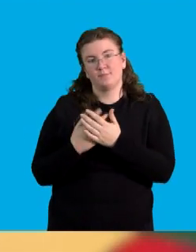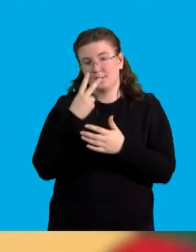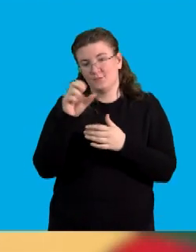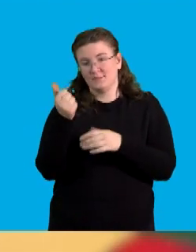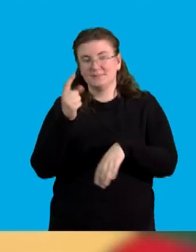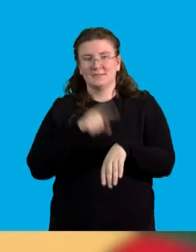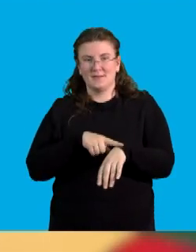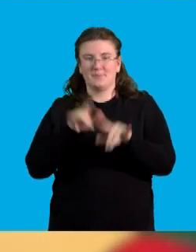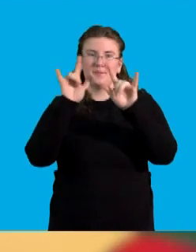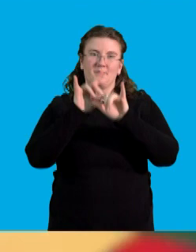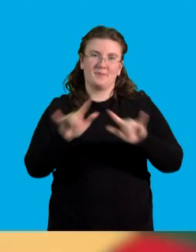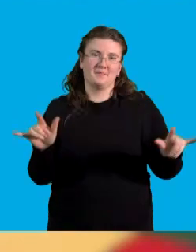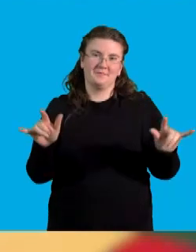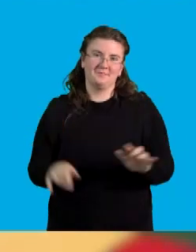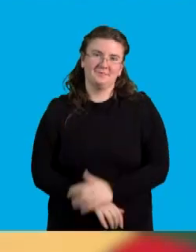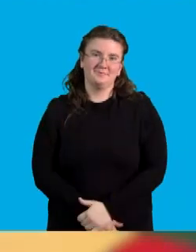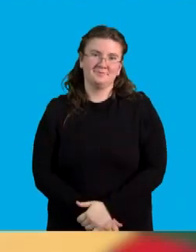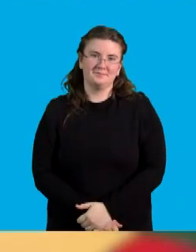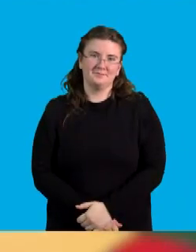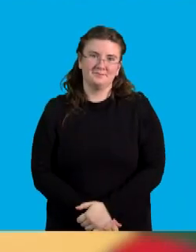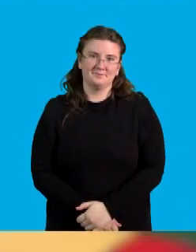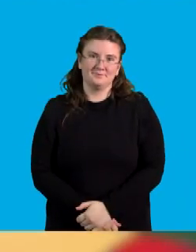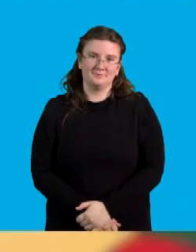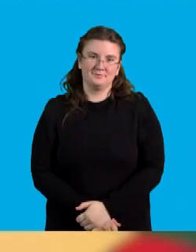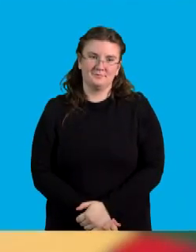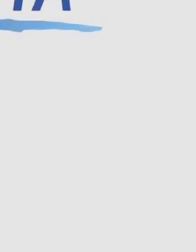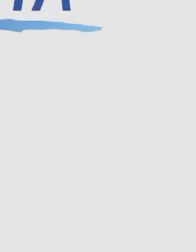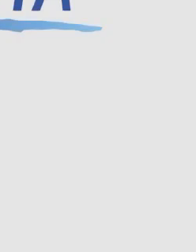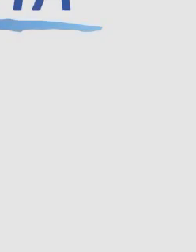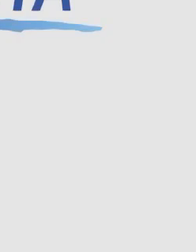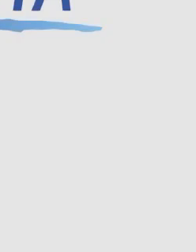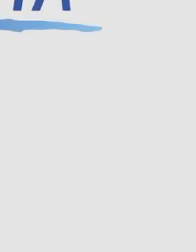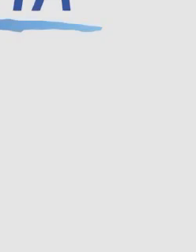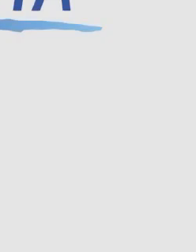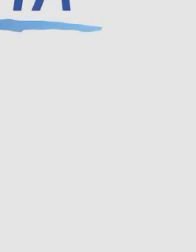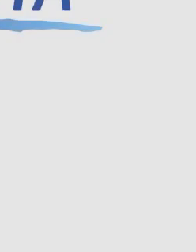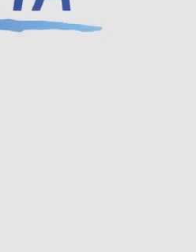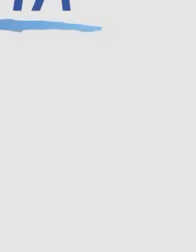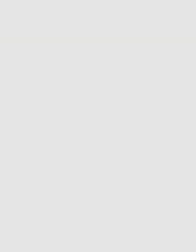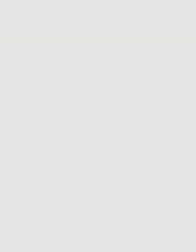until I see you next time, goodbye.